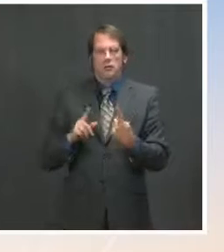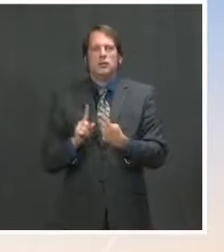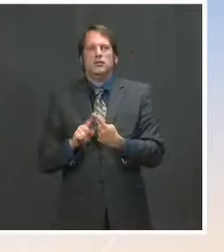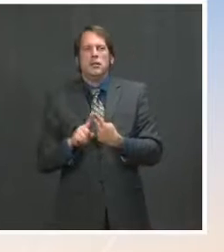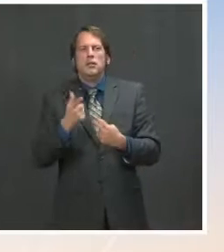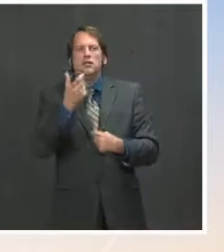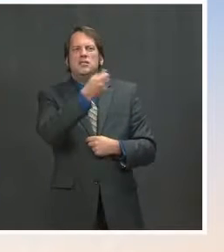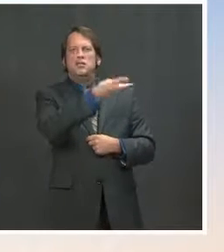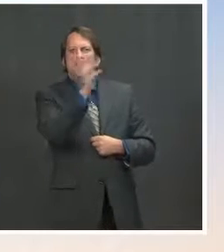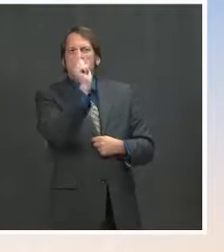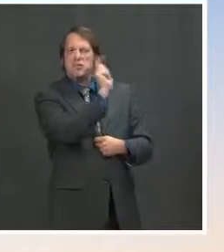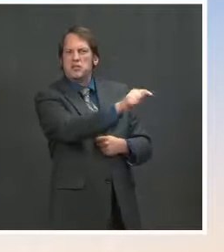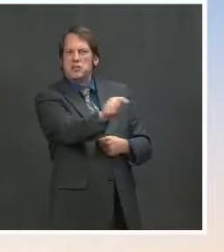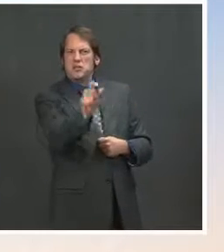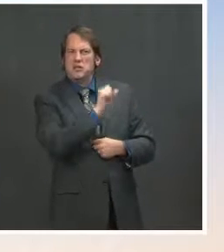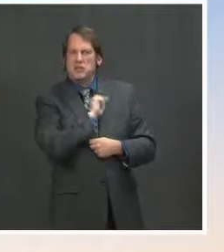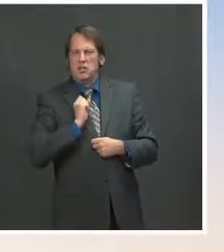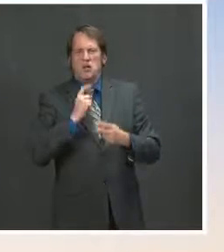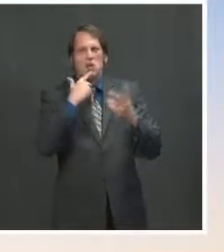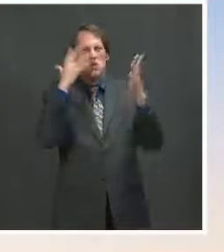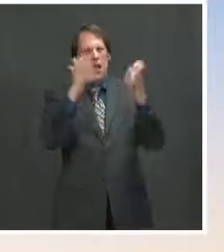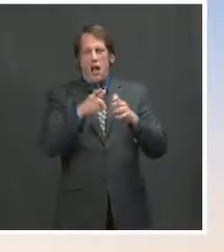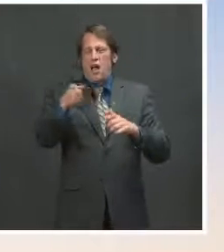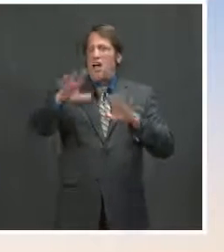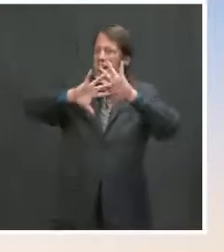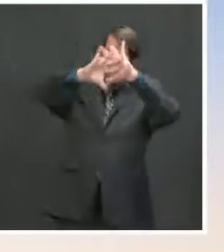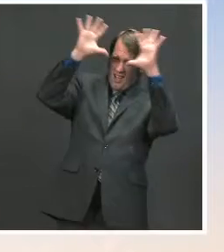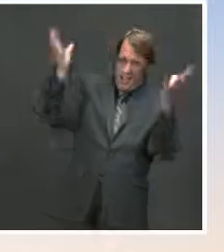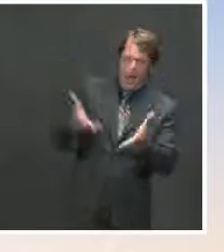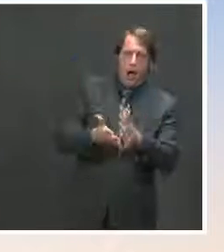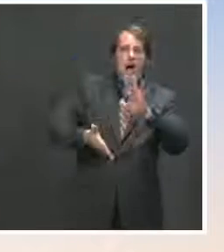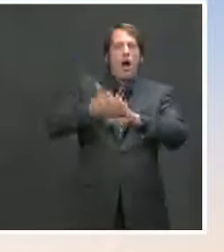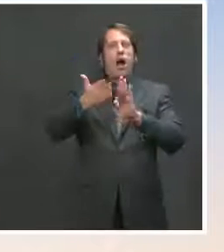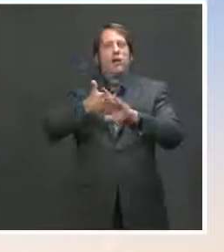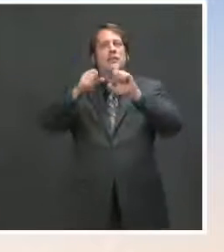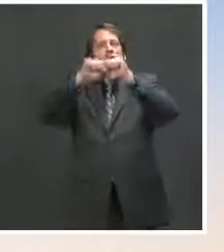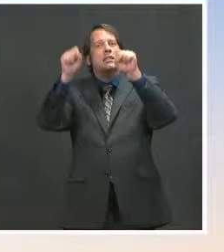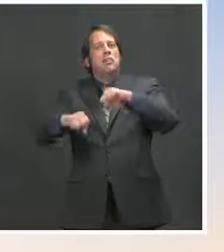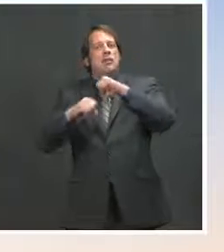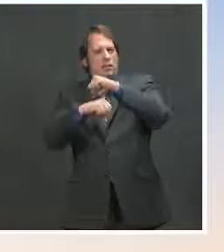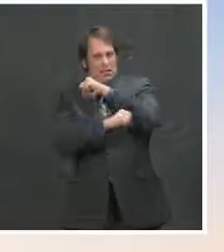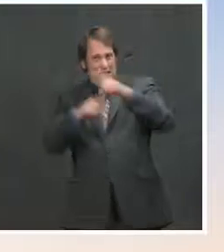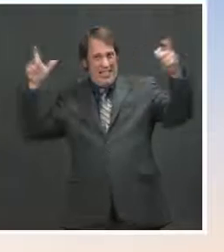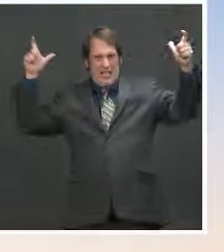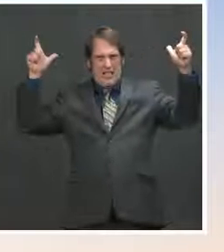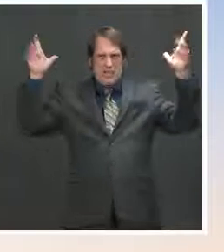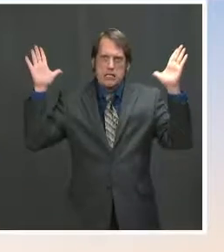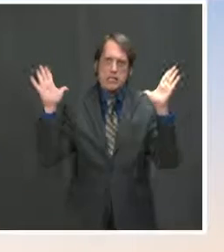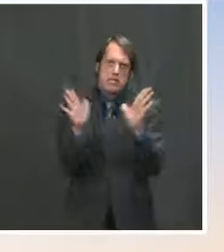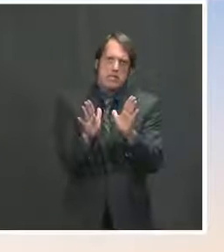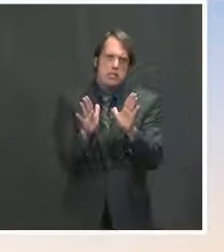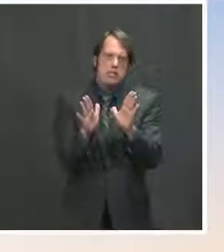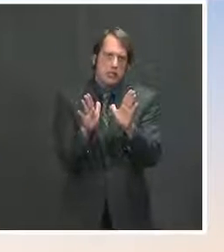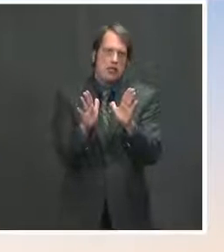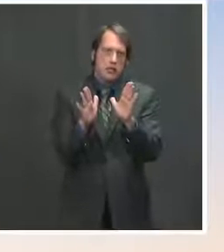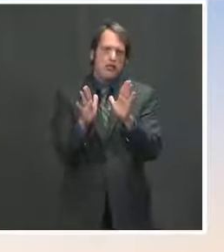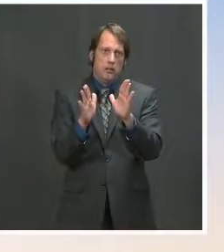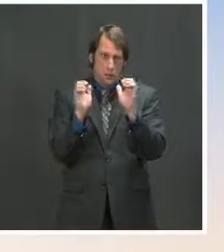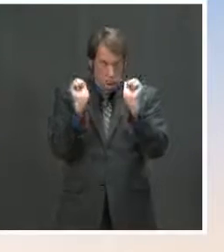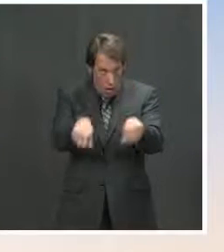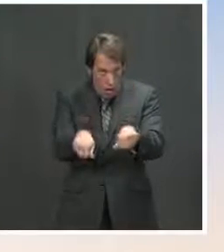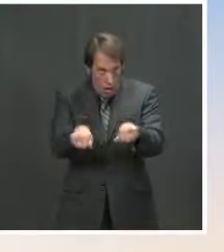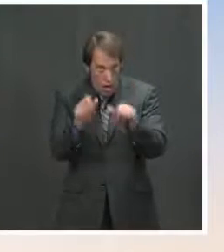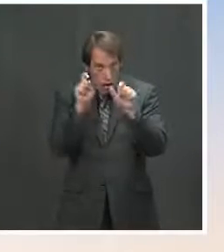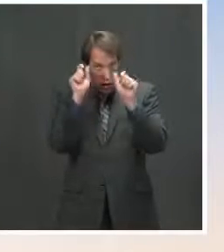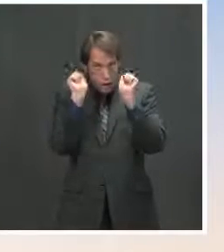bill in the range of $800 billion. Does the president see that as a viable alternative to what